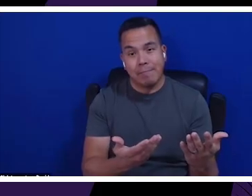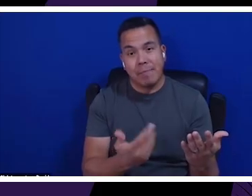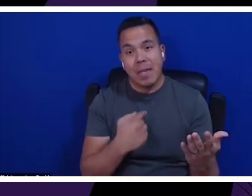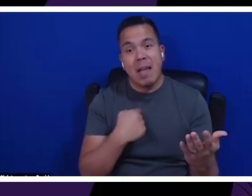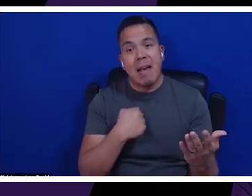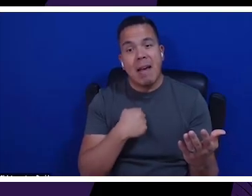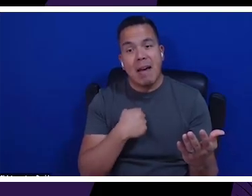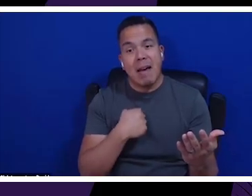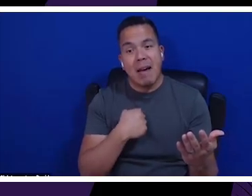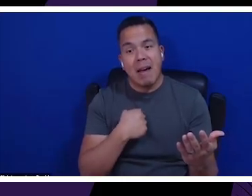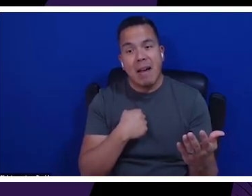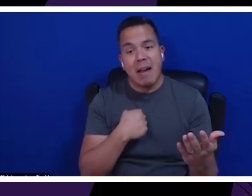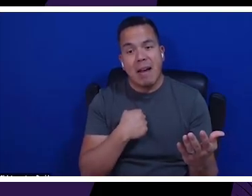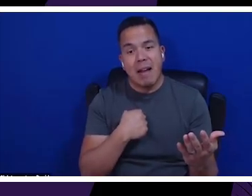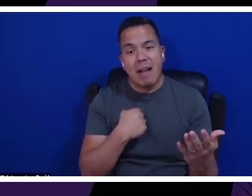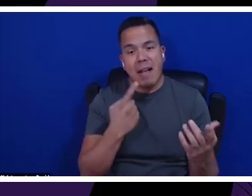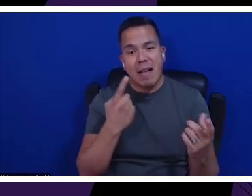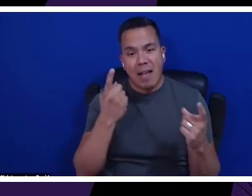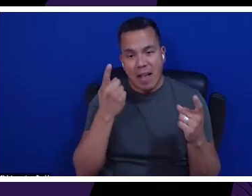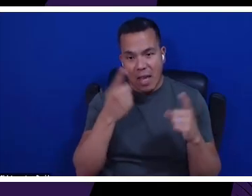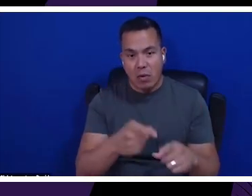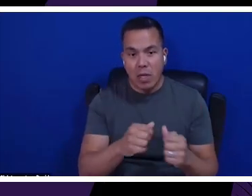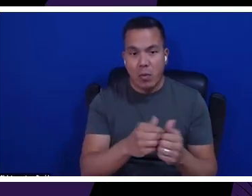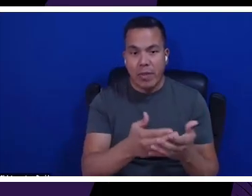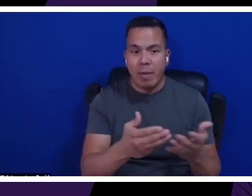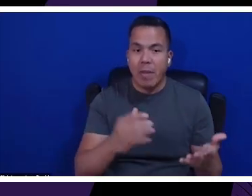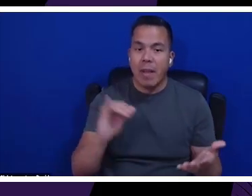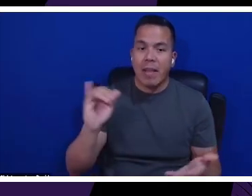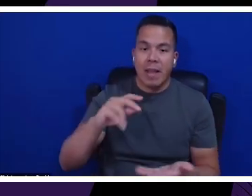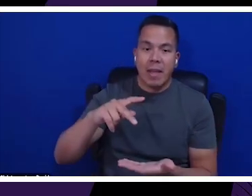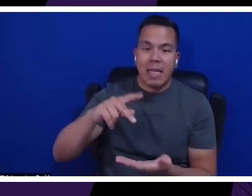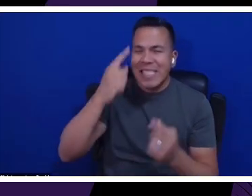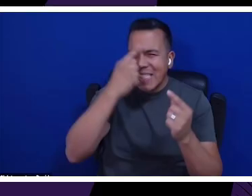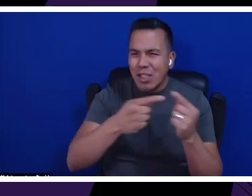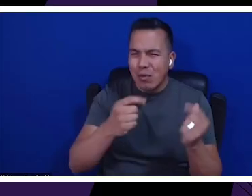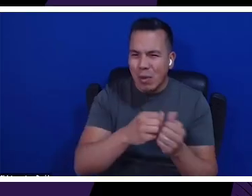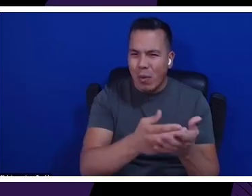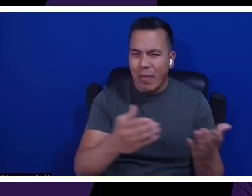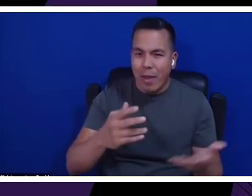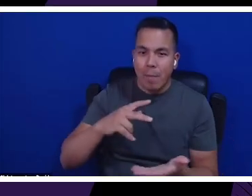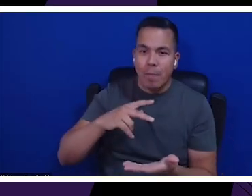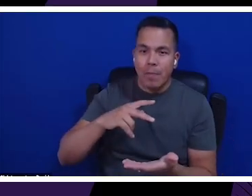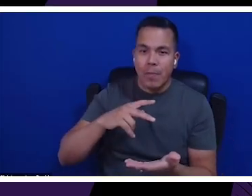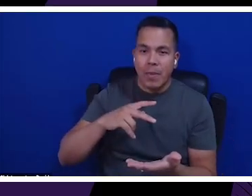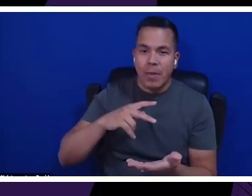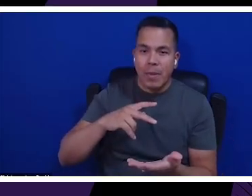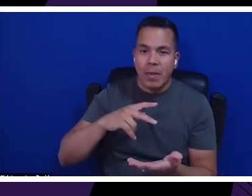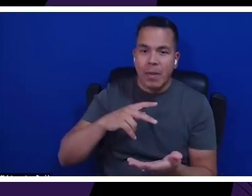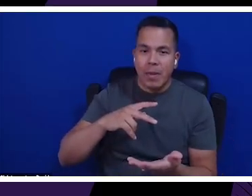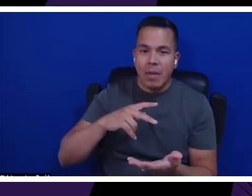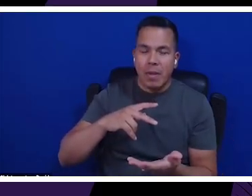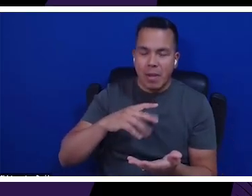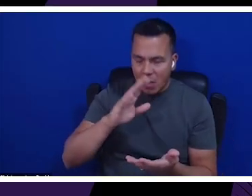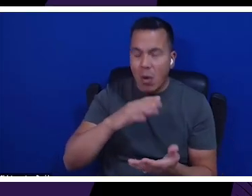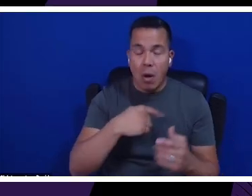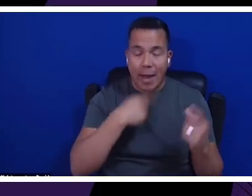them. I see the same for dancers' flexibility and actors' voice. They are all tools. Art doesn't live